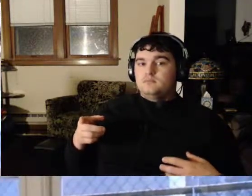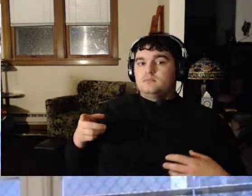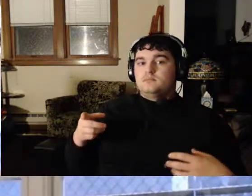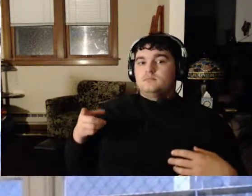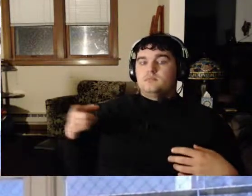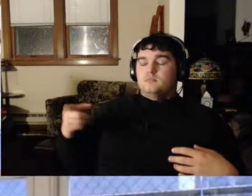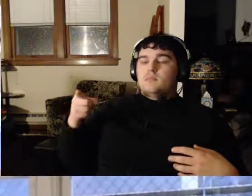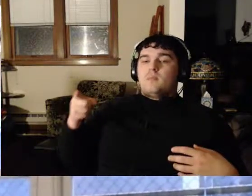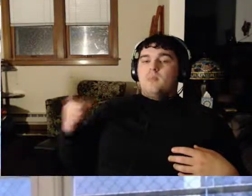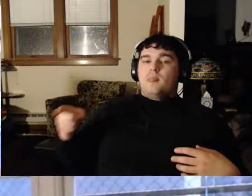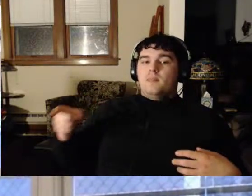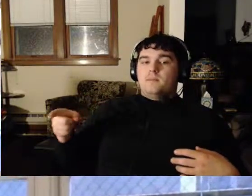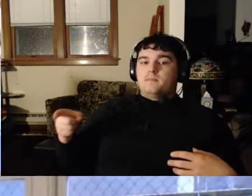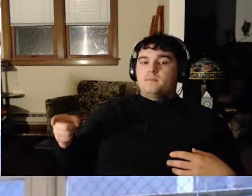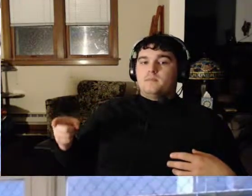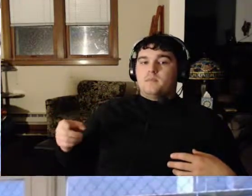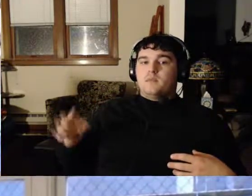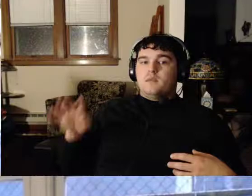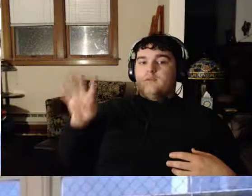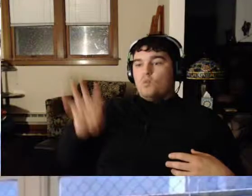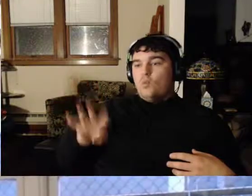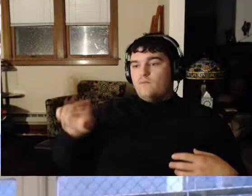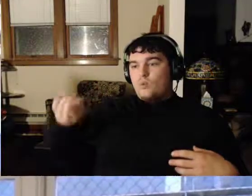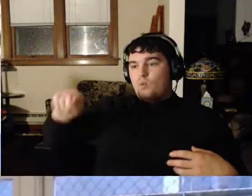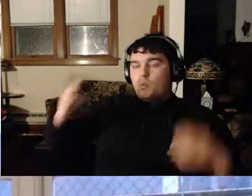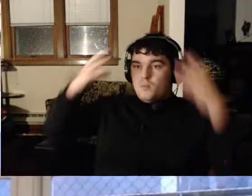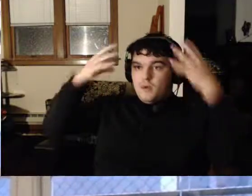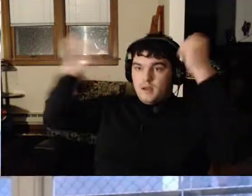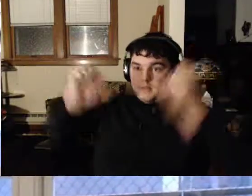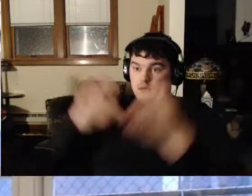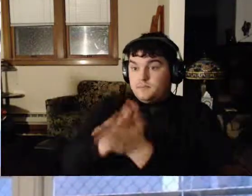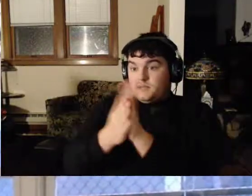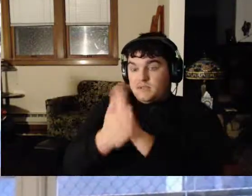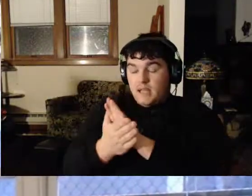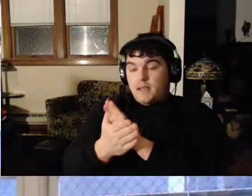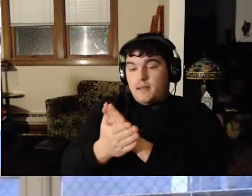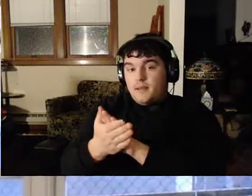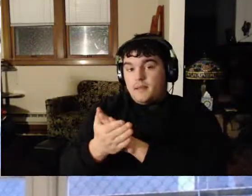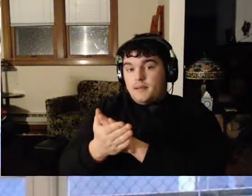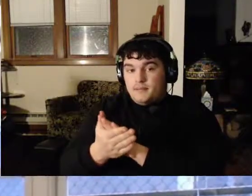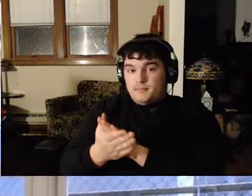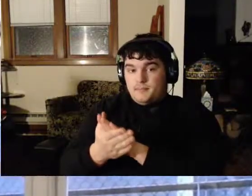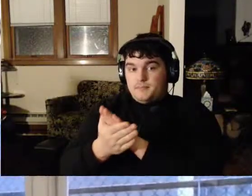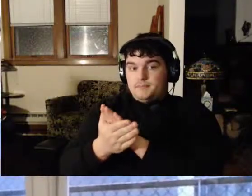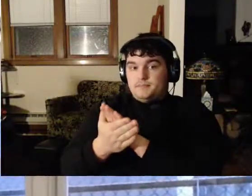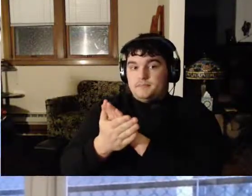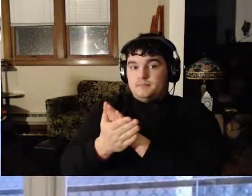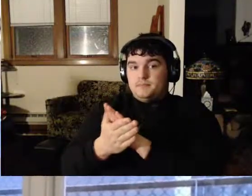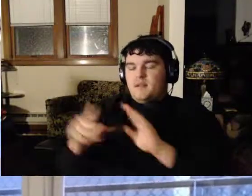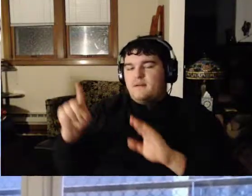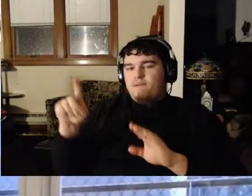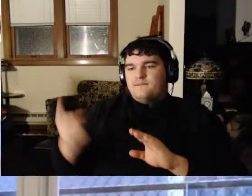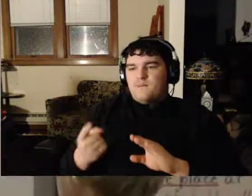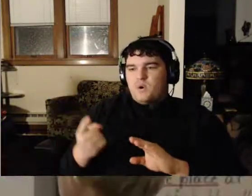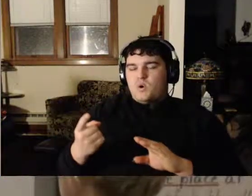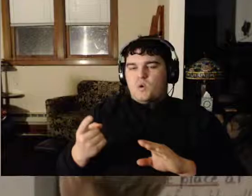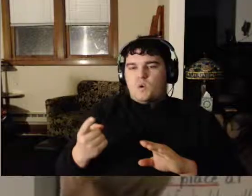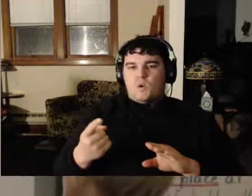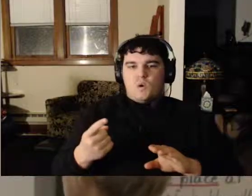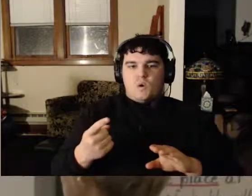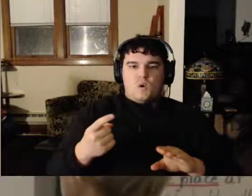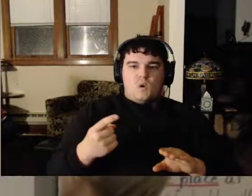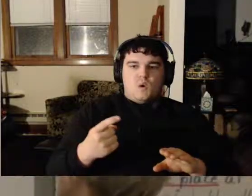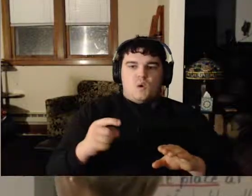became the 44th president and the first African American to become